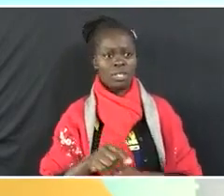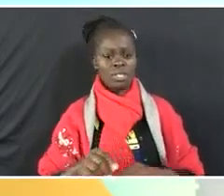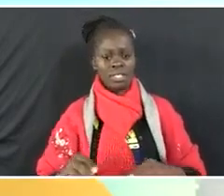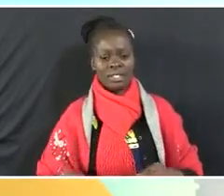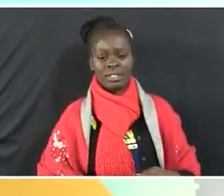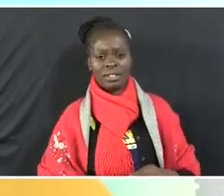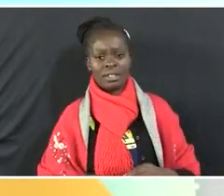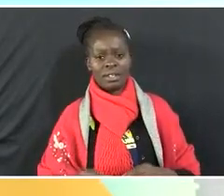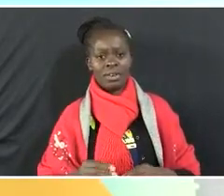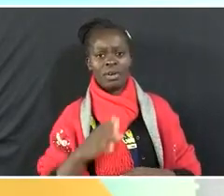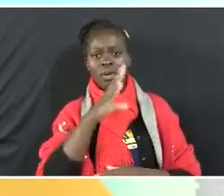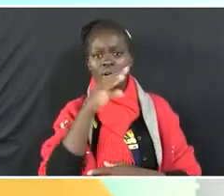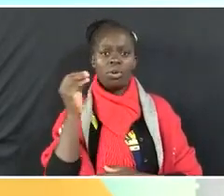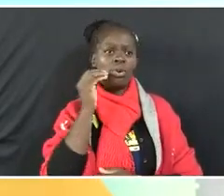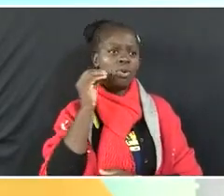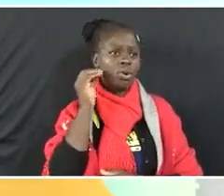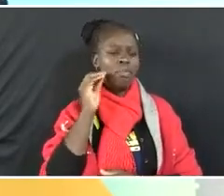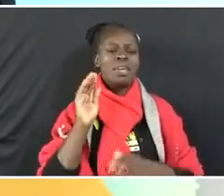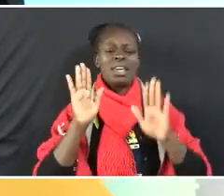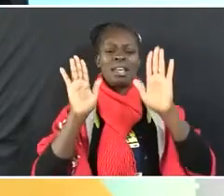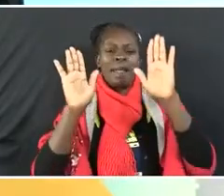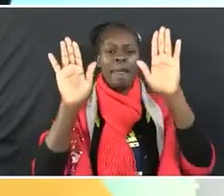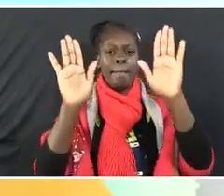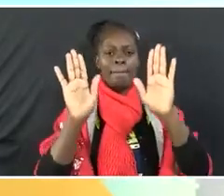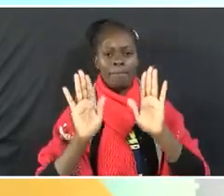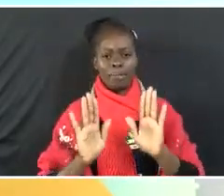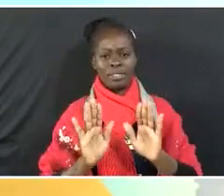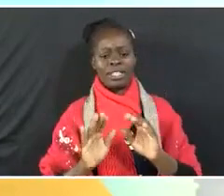begins. Newlife ambassadors, stop it.